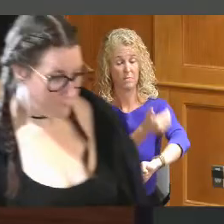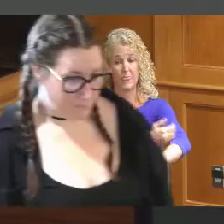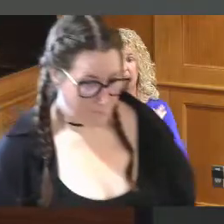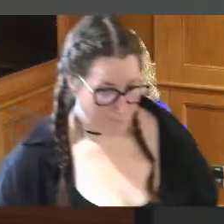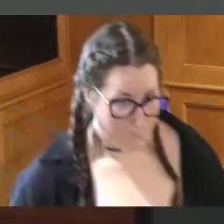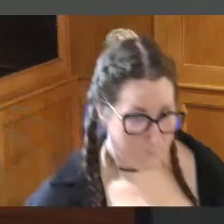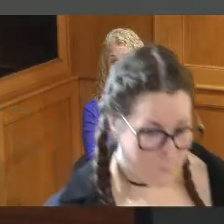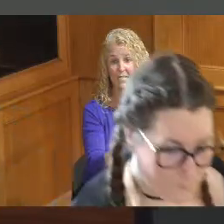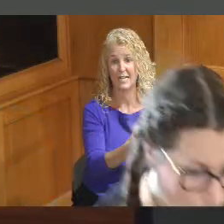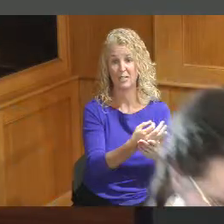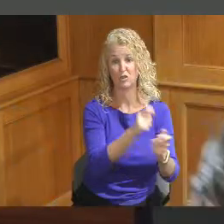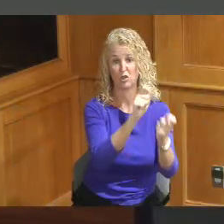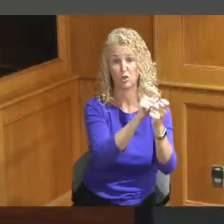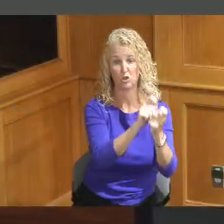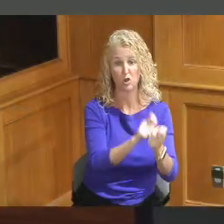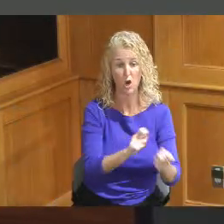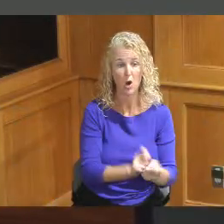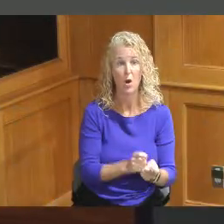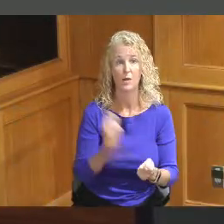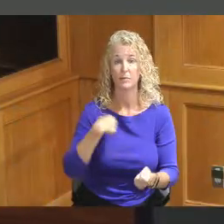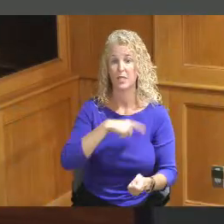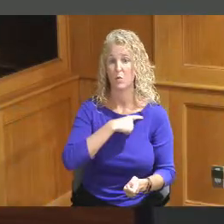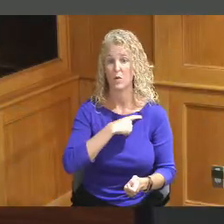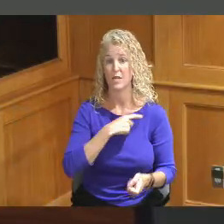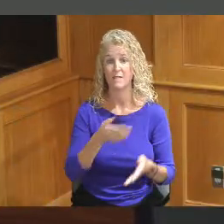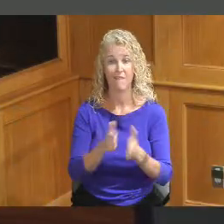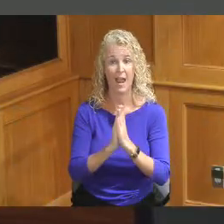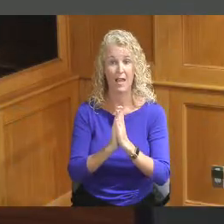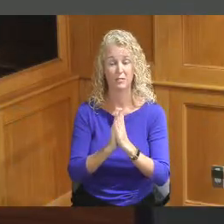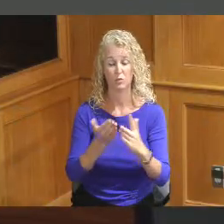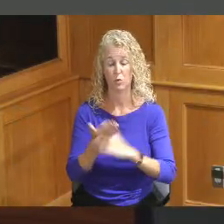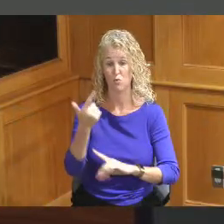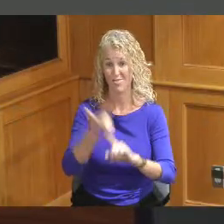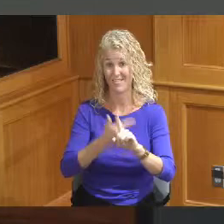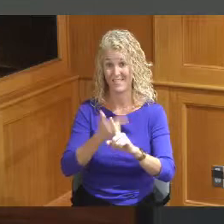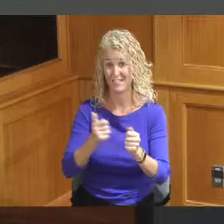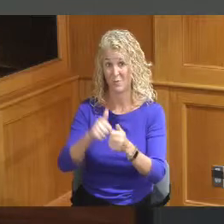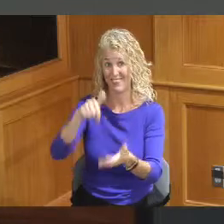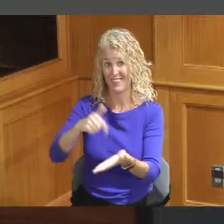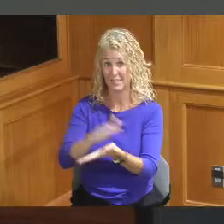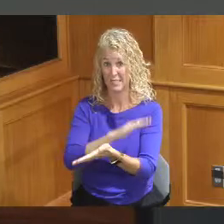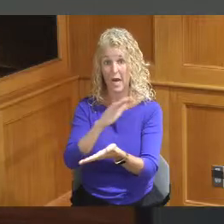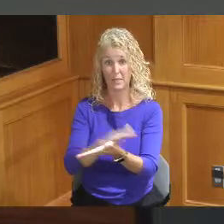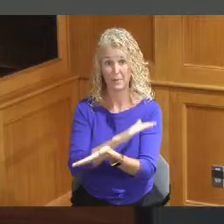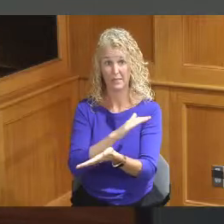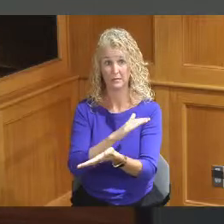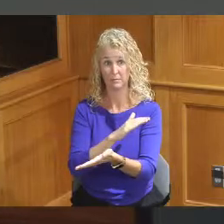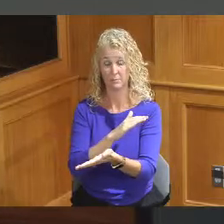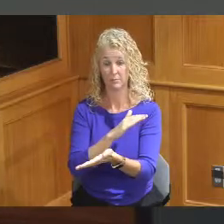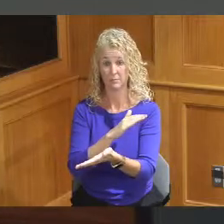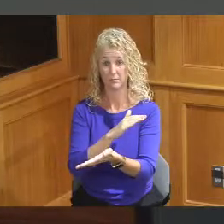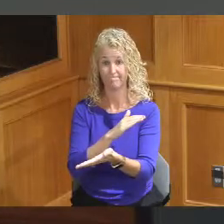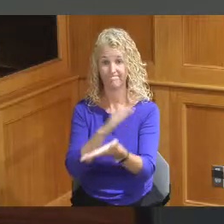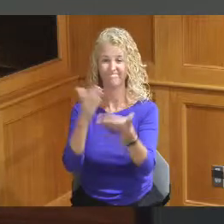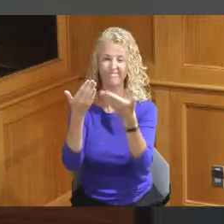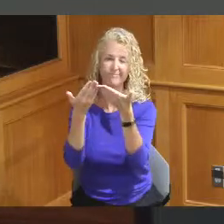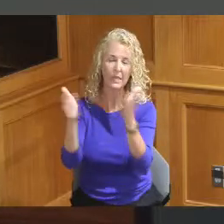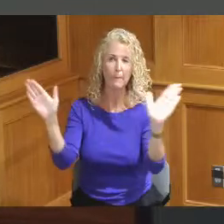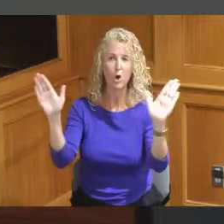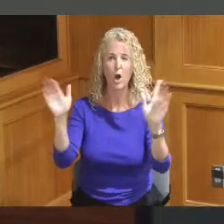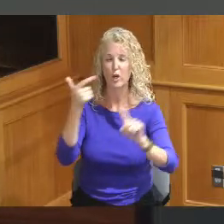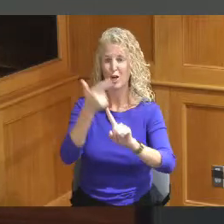placed into the lease through this document. The broader